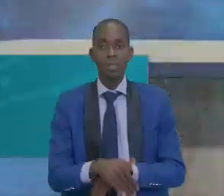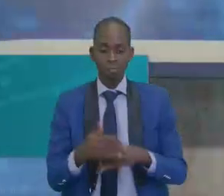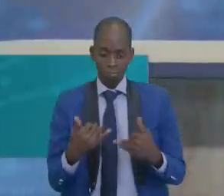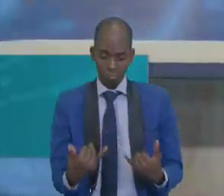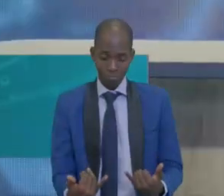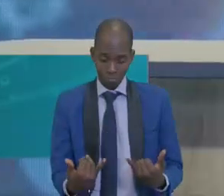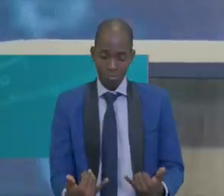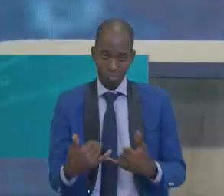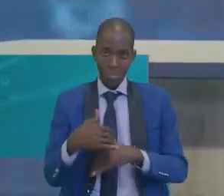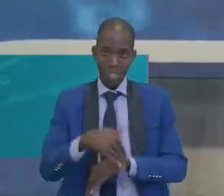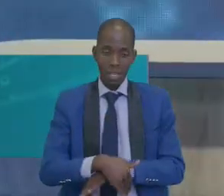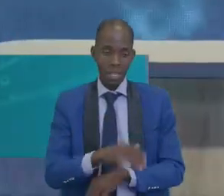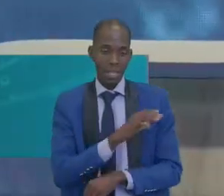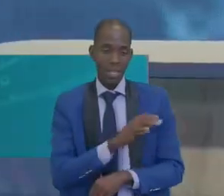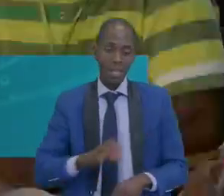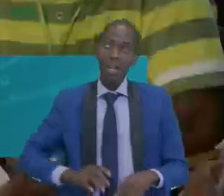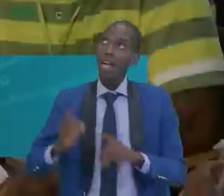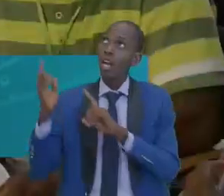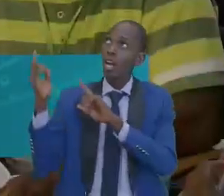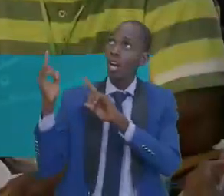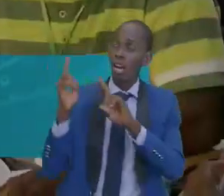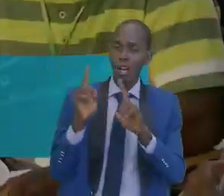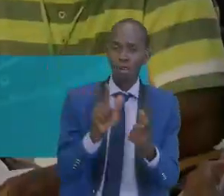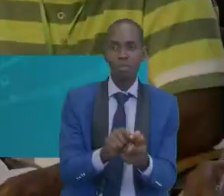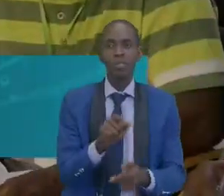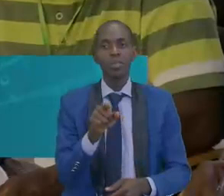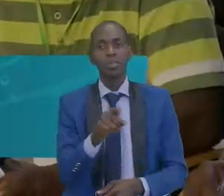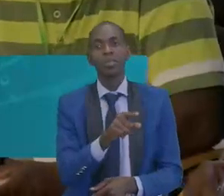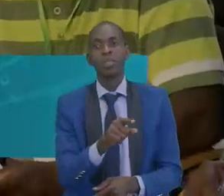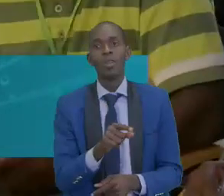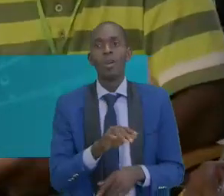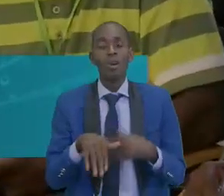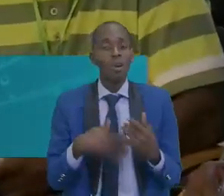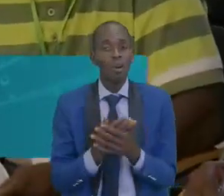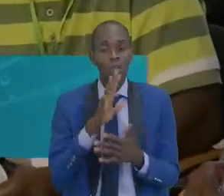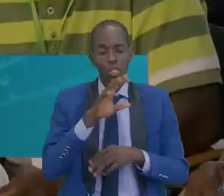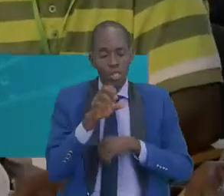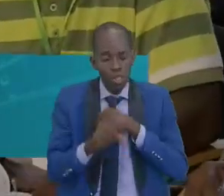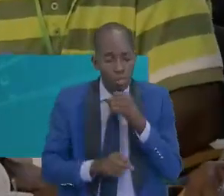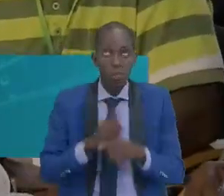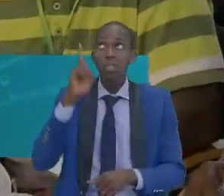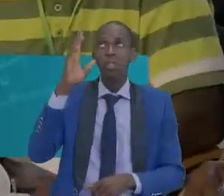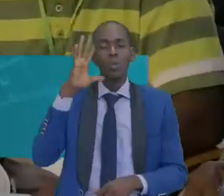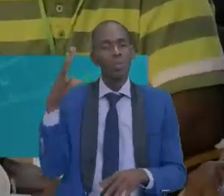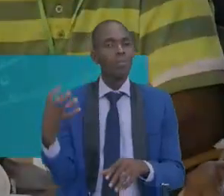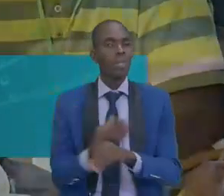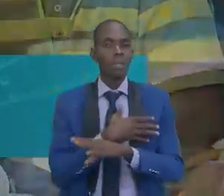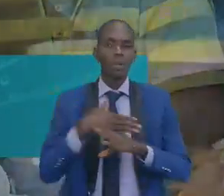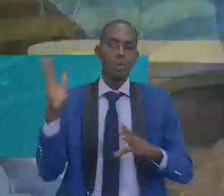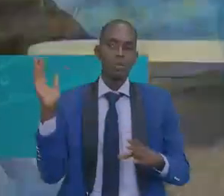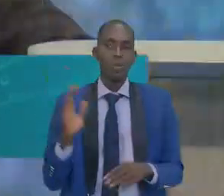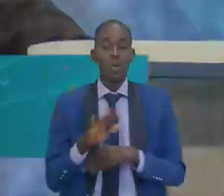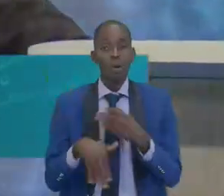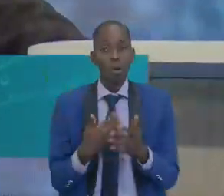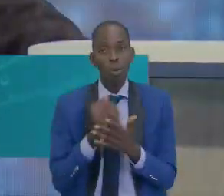Tonight, Christ comes to you. All your suffering, he'll take away. All your